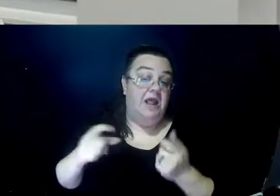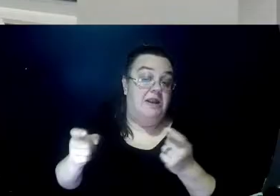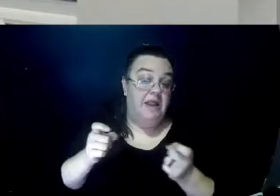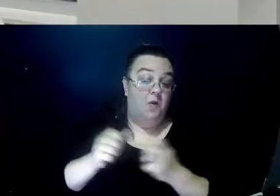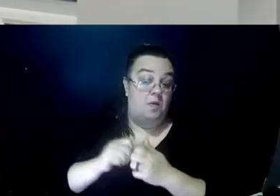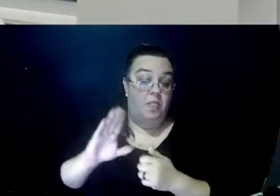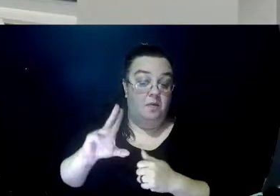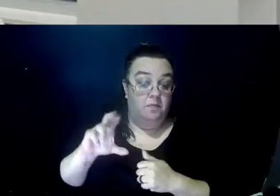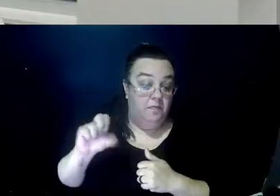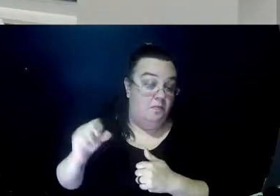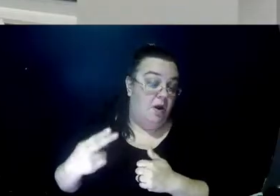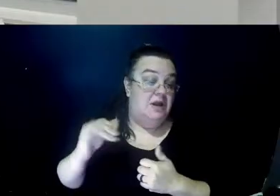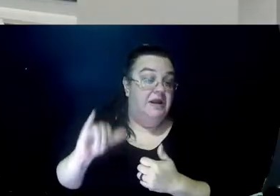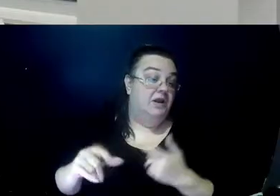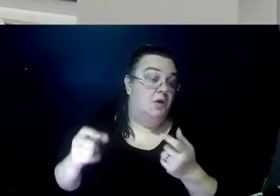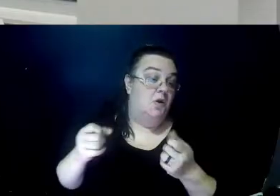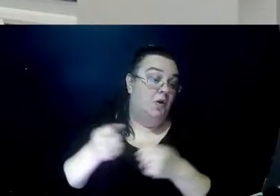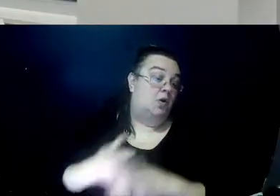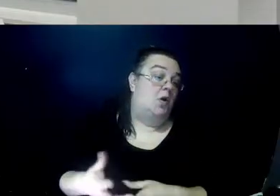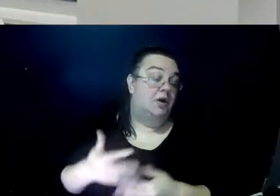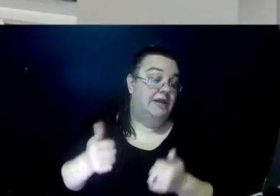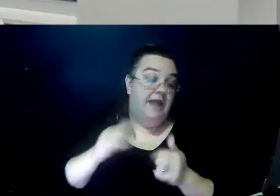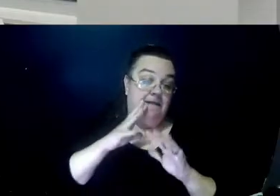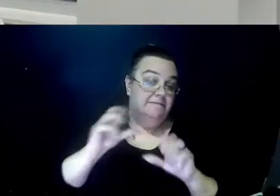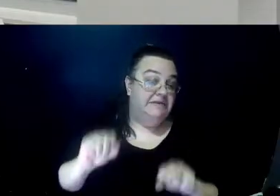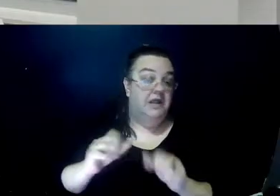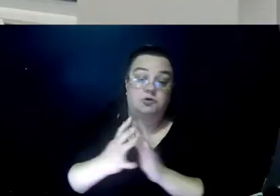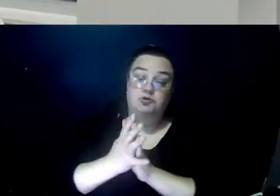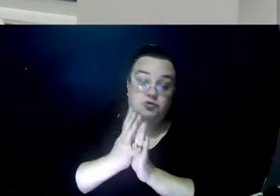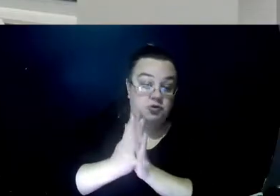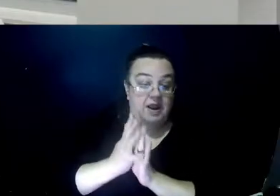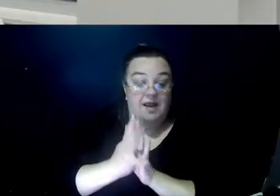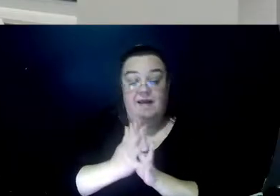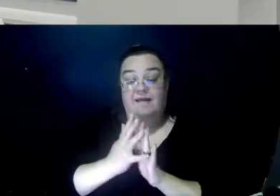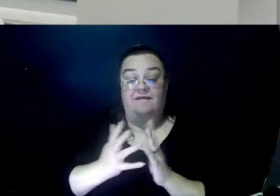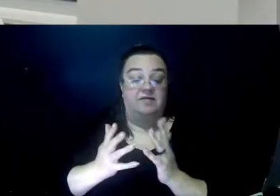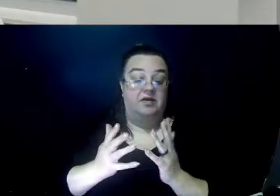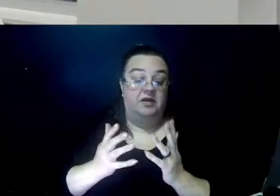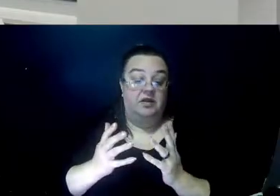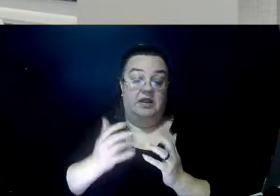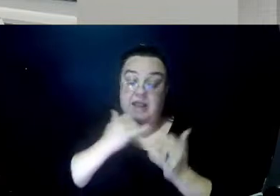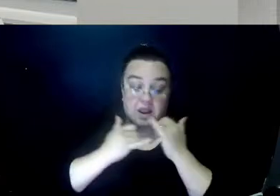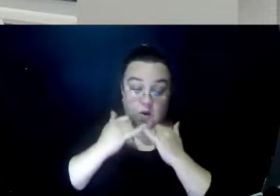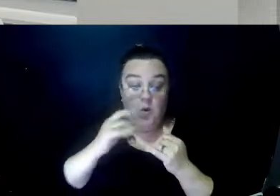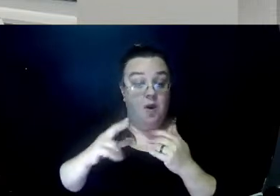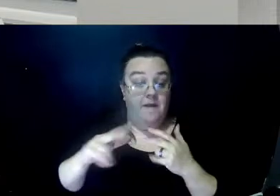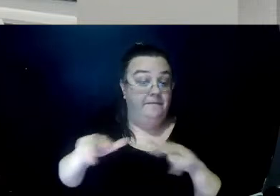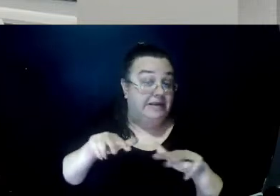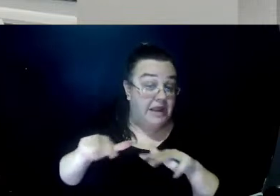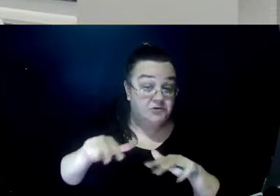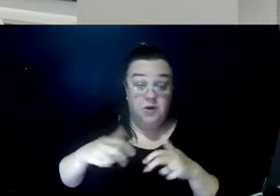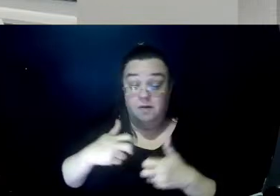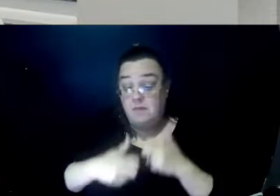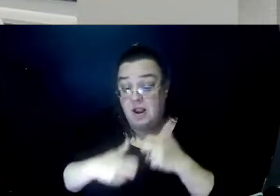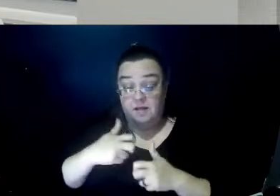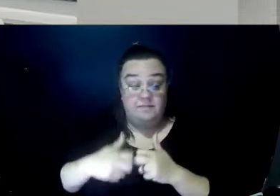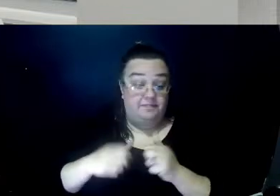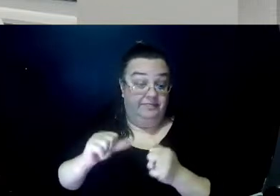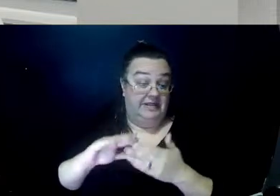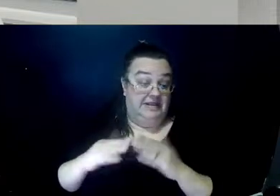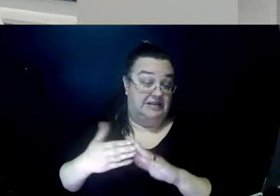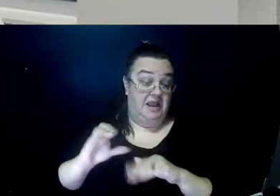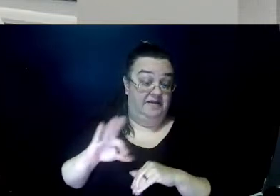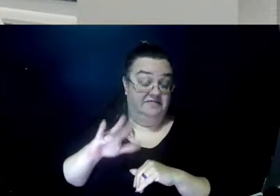It's causing a potential traffic errors or pedestrian problems. Can the town of Cheverly, maybe